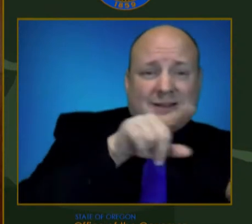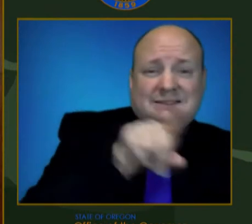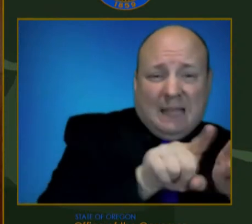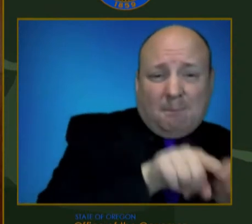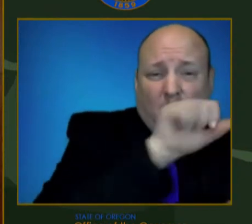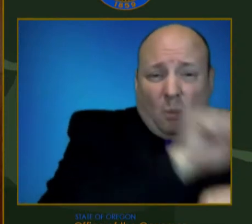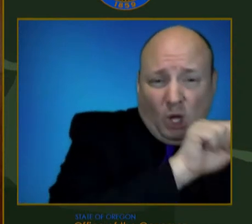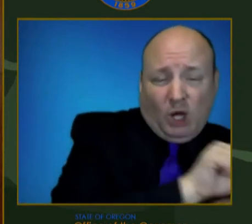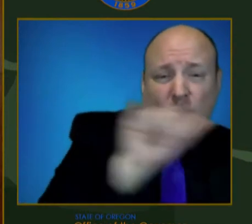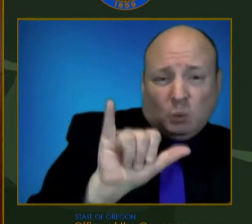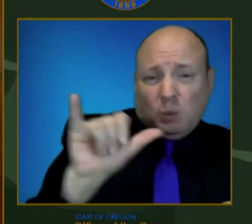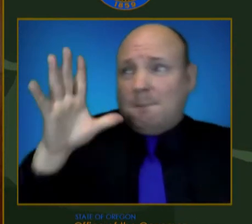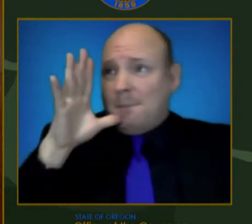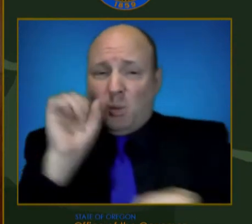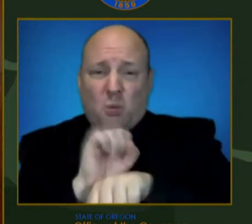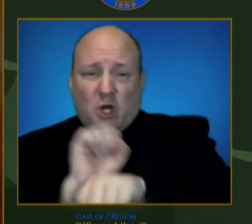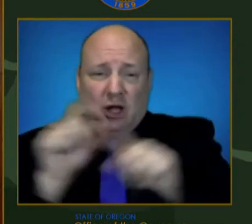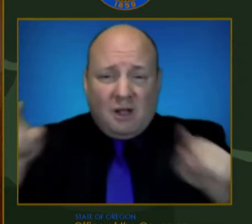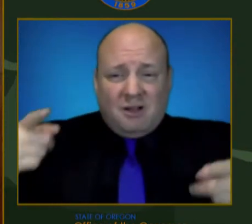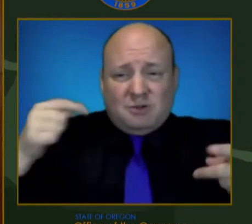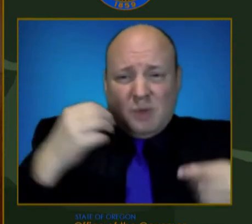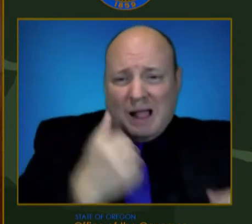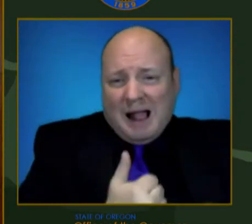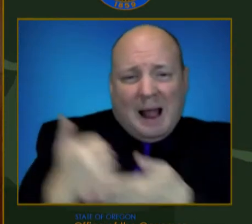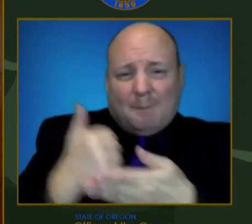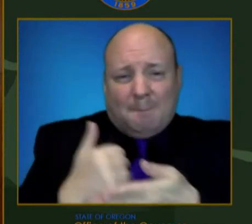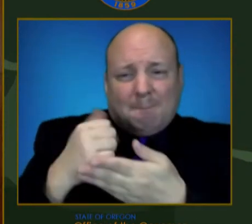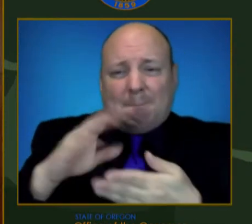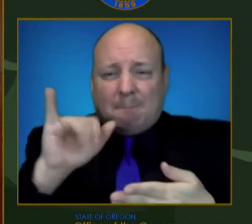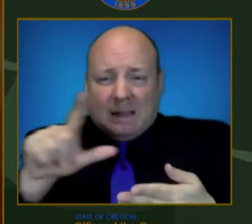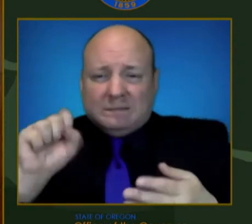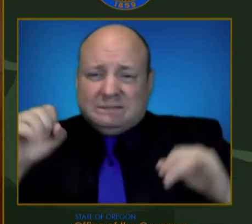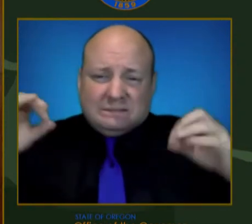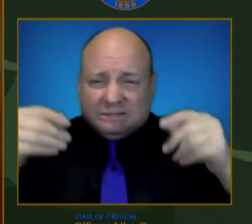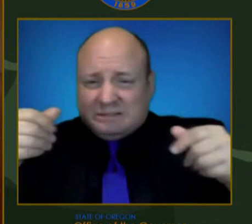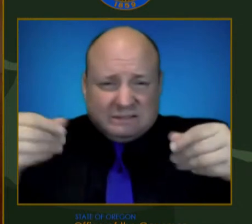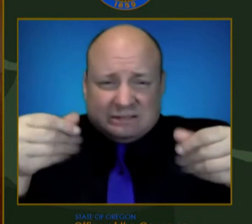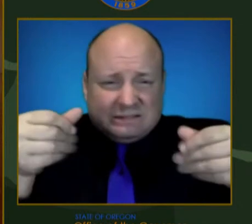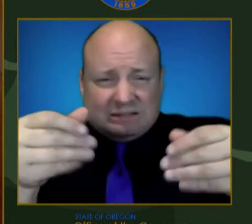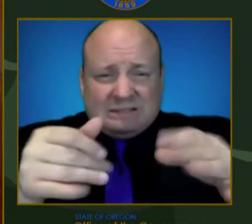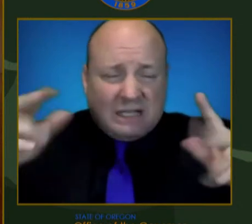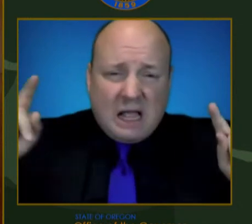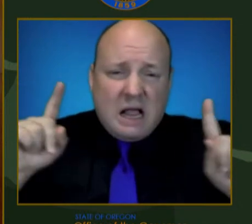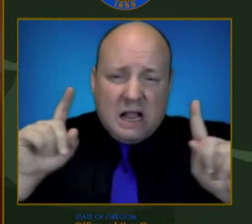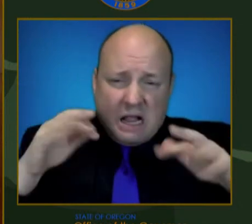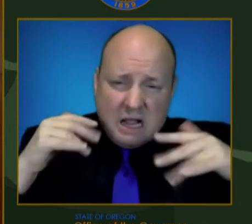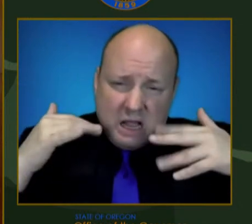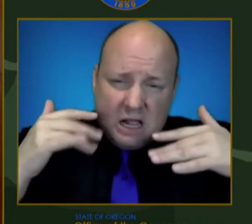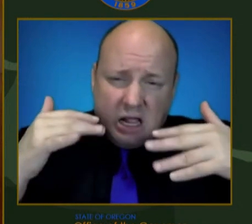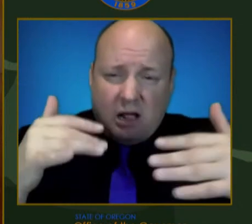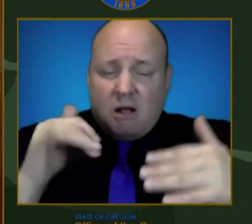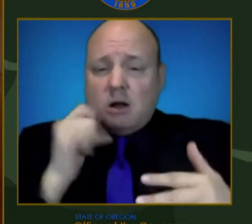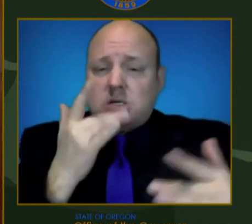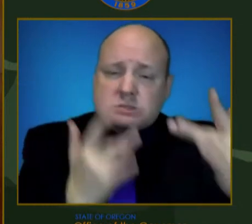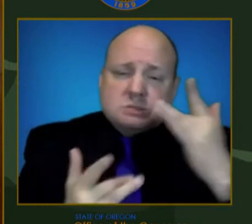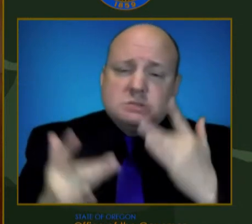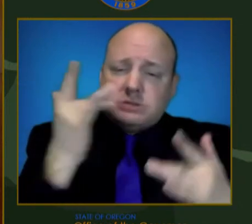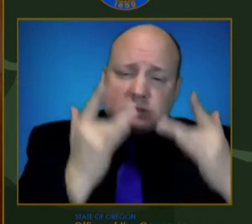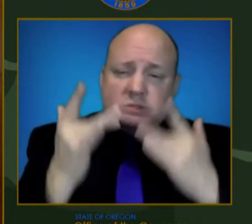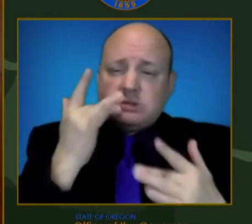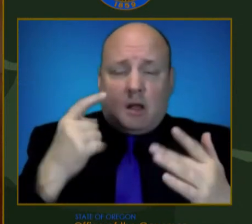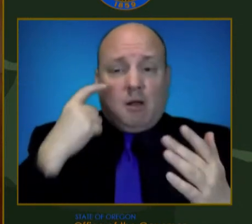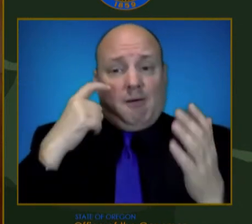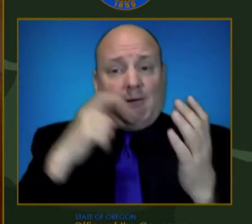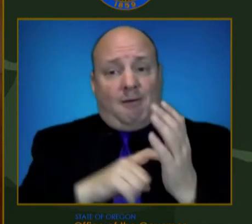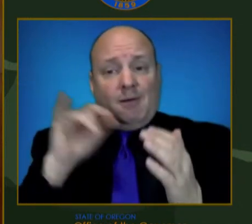make rent and pay the bills. She often got little to no sleep, and she found herself with almost